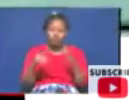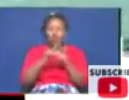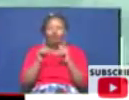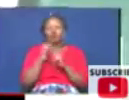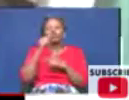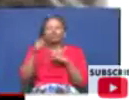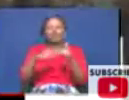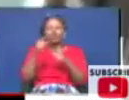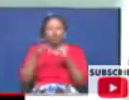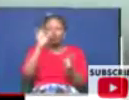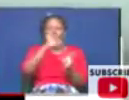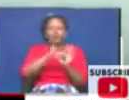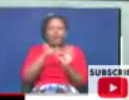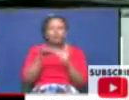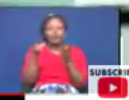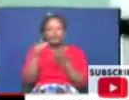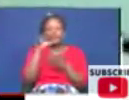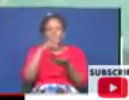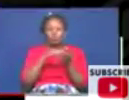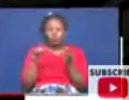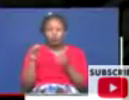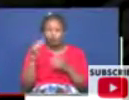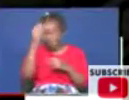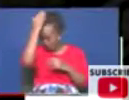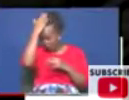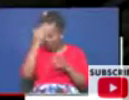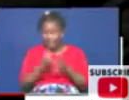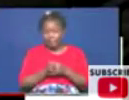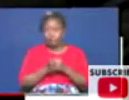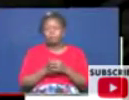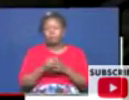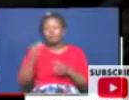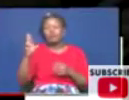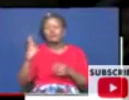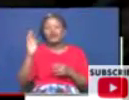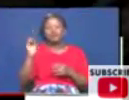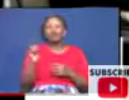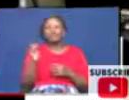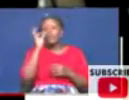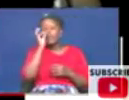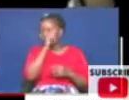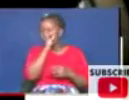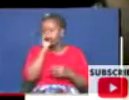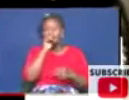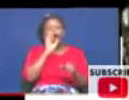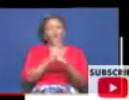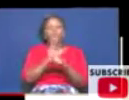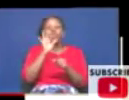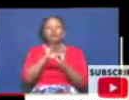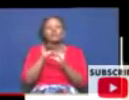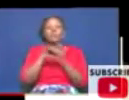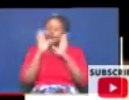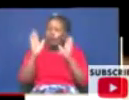polling stations on Monday. Nyeri County Returning Officer Anastasia Nduku assuring voters of a smooth,